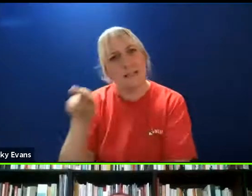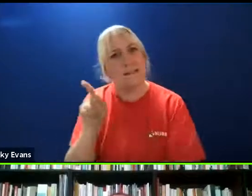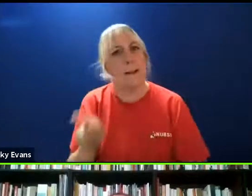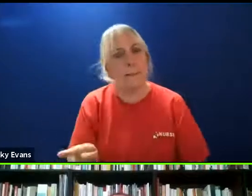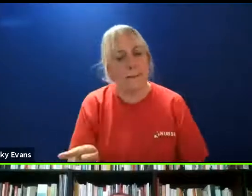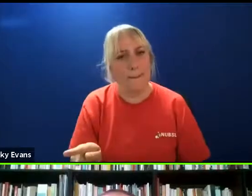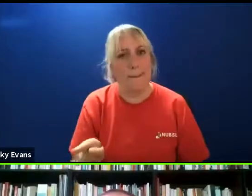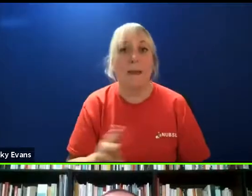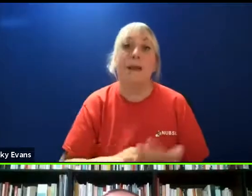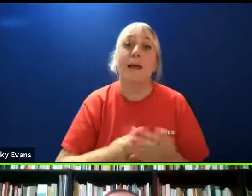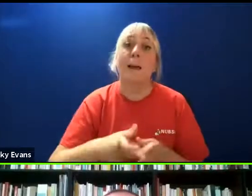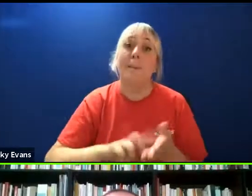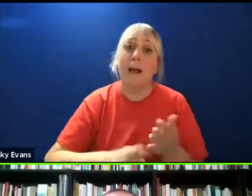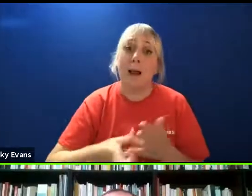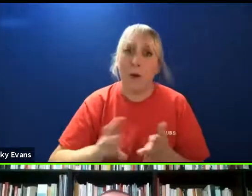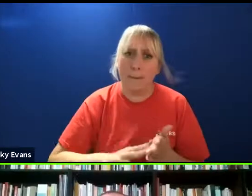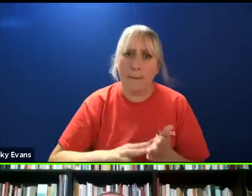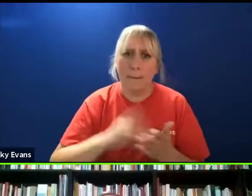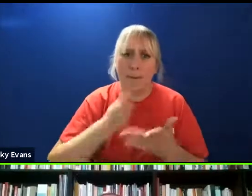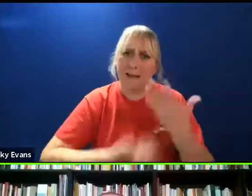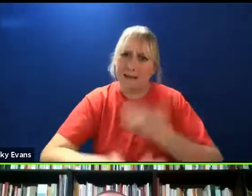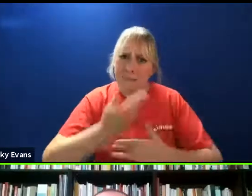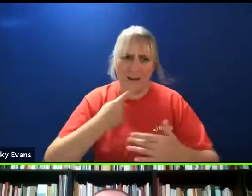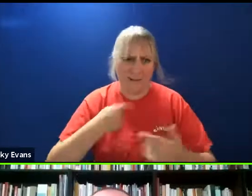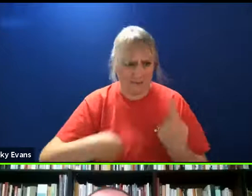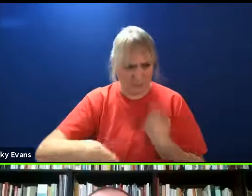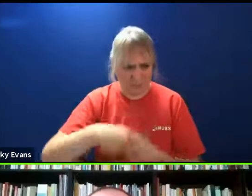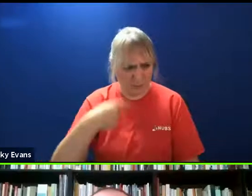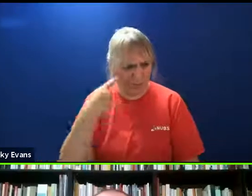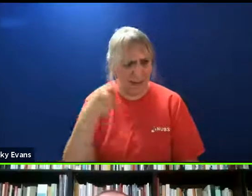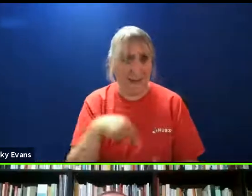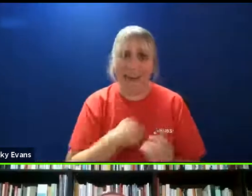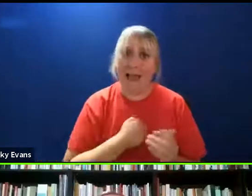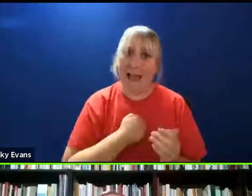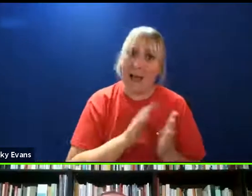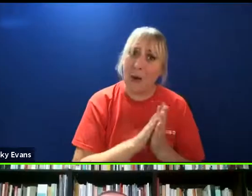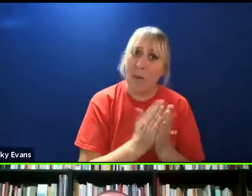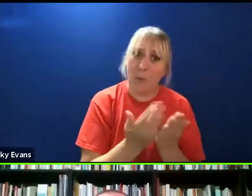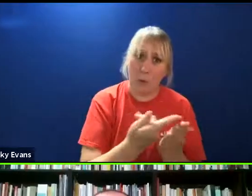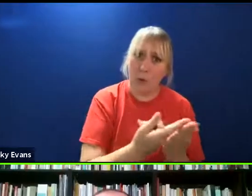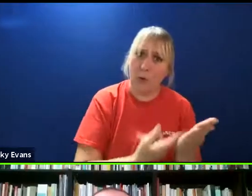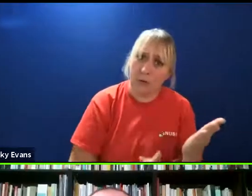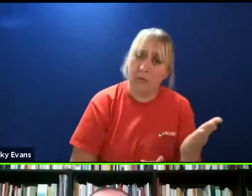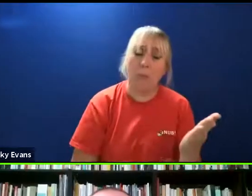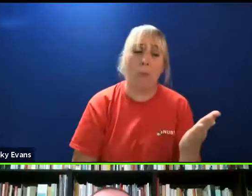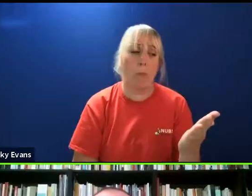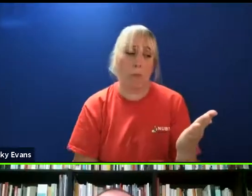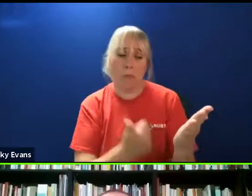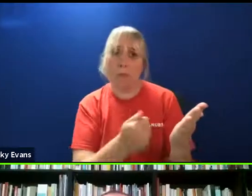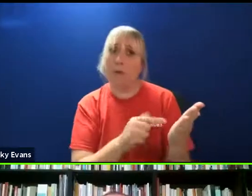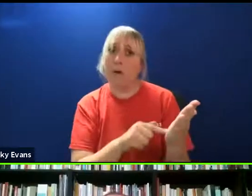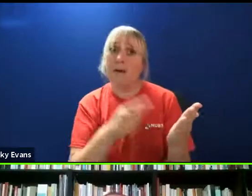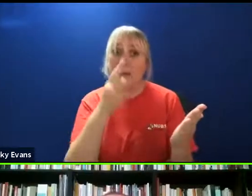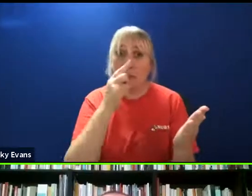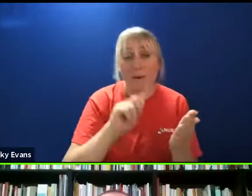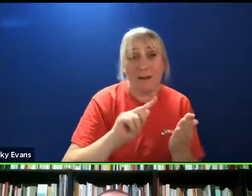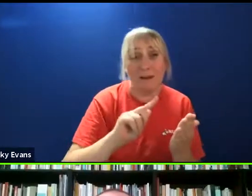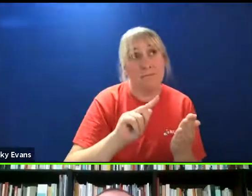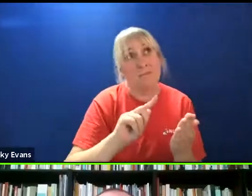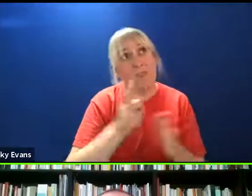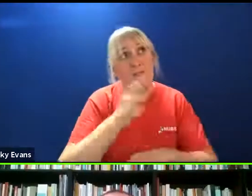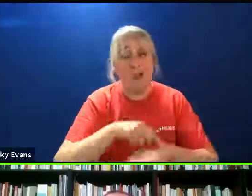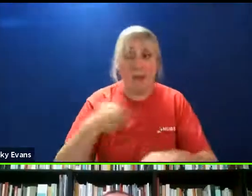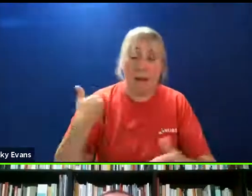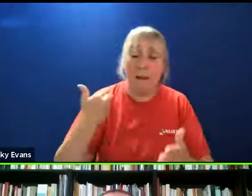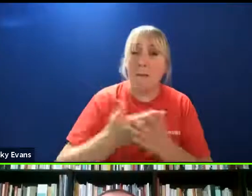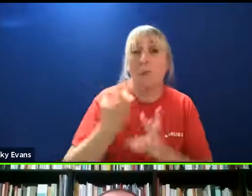we are really, really pleased that we think the book we've published is probably the first time we've had the